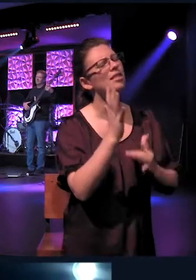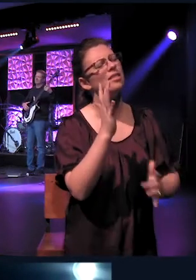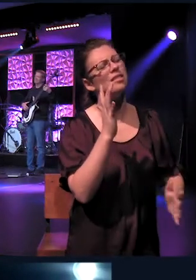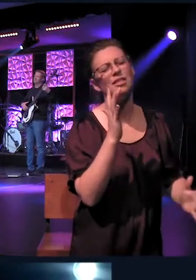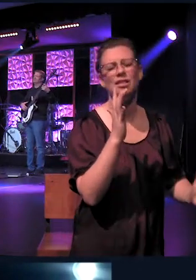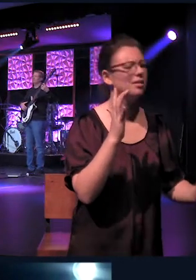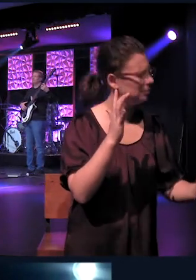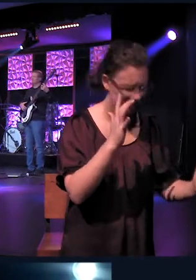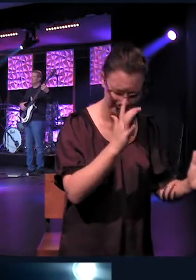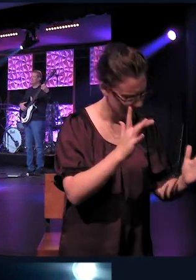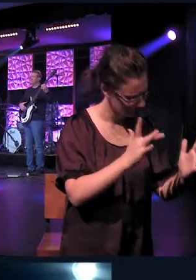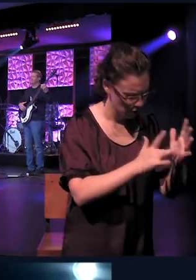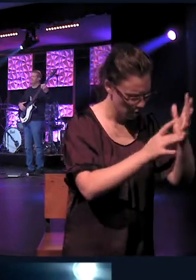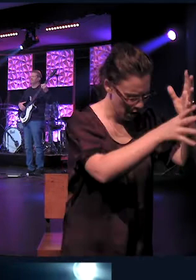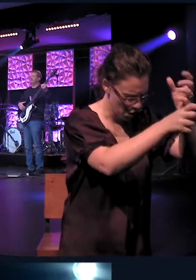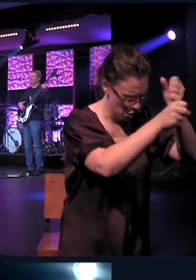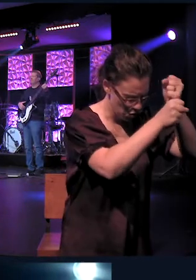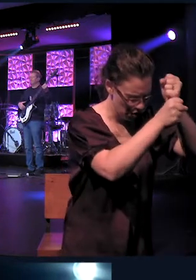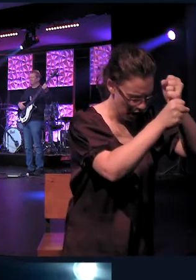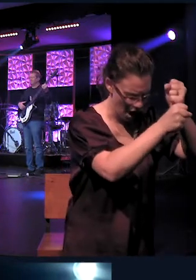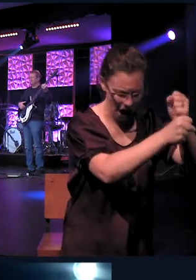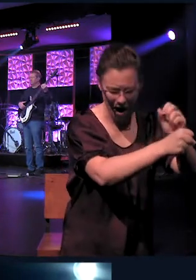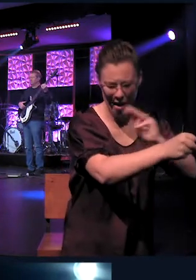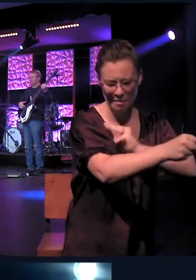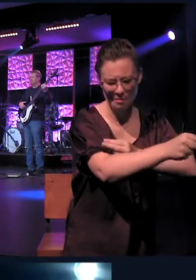We hold on to you, Jesus.